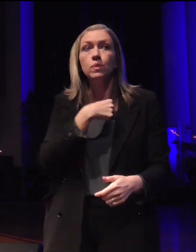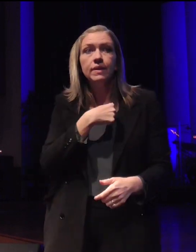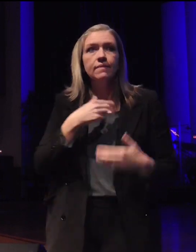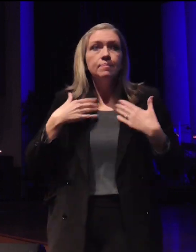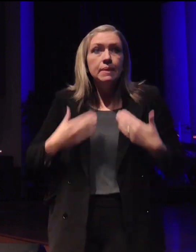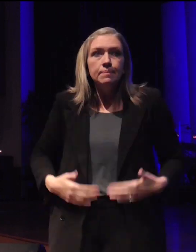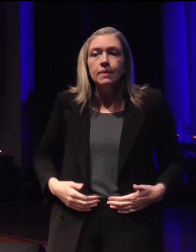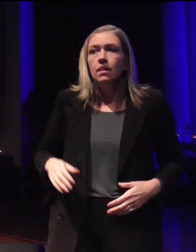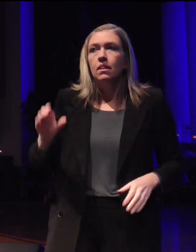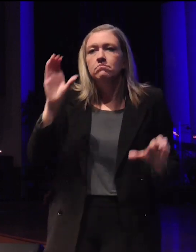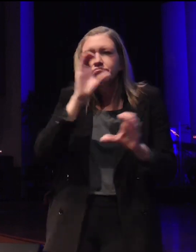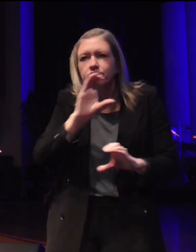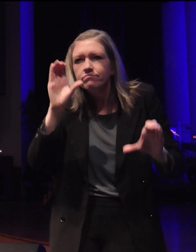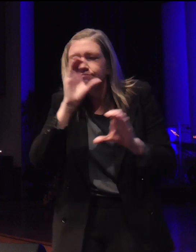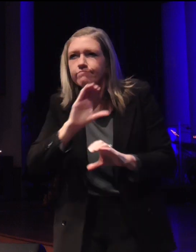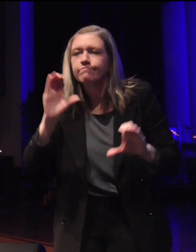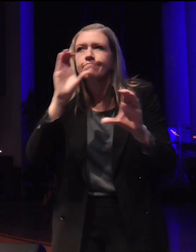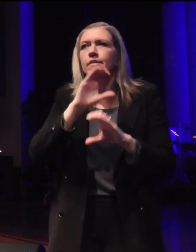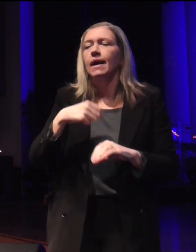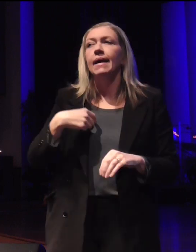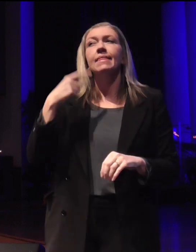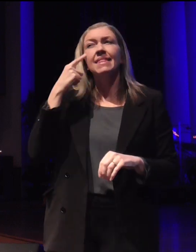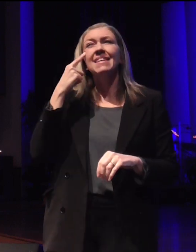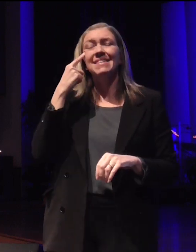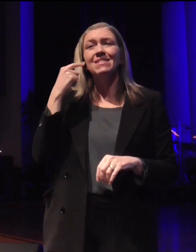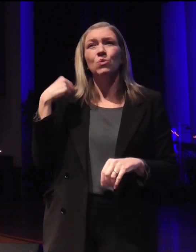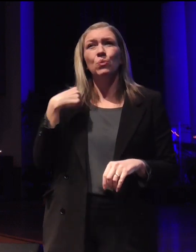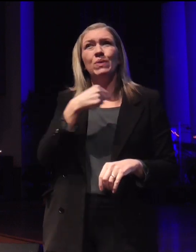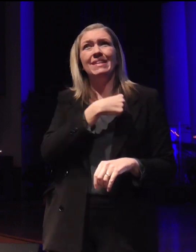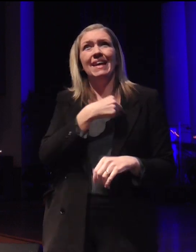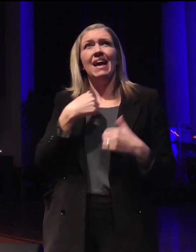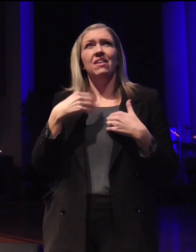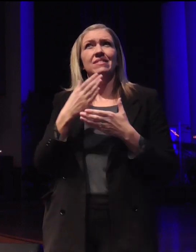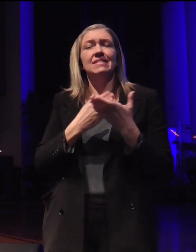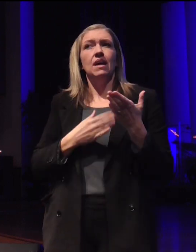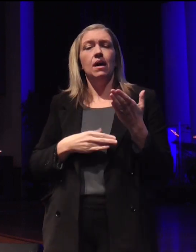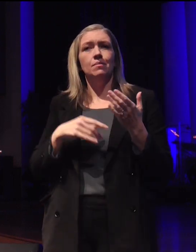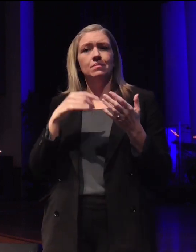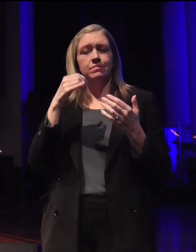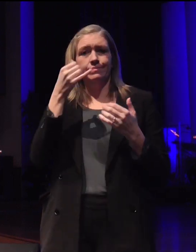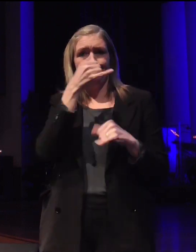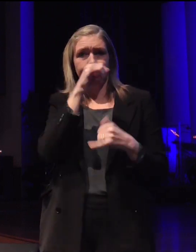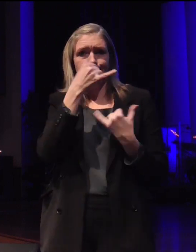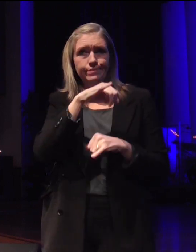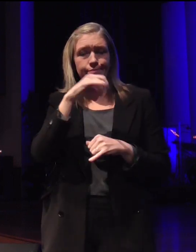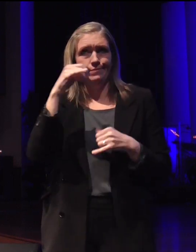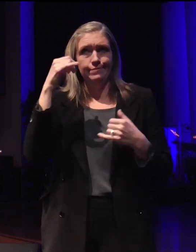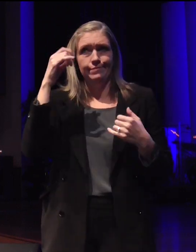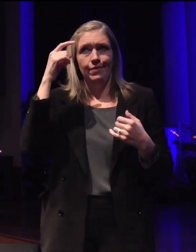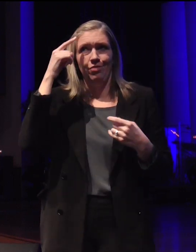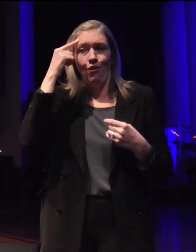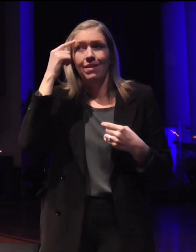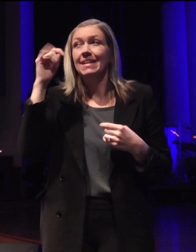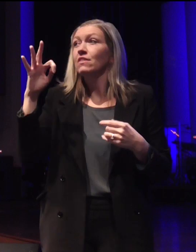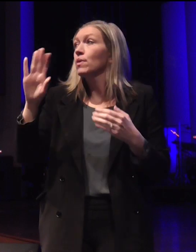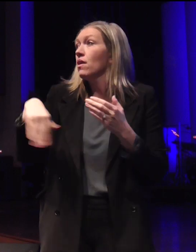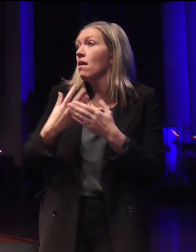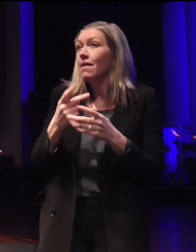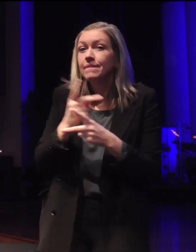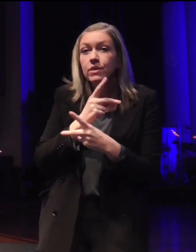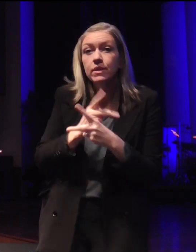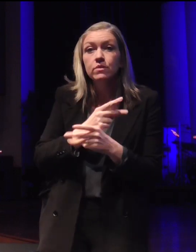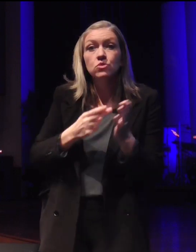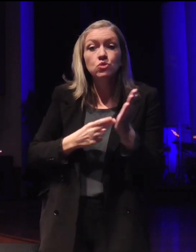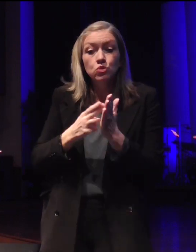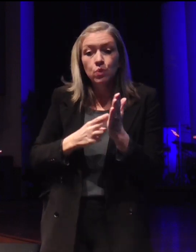we actually, I think, have some illusion that if we all just figured out what the truth is about everything and